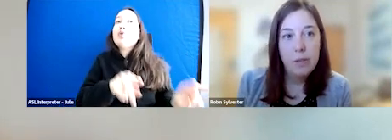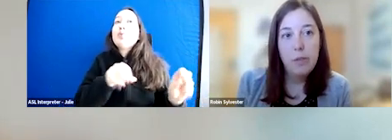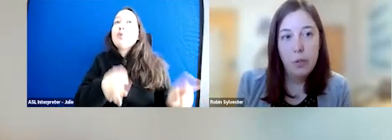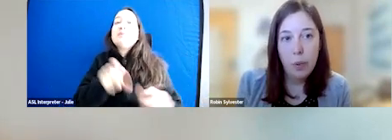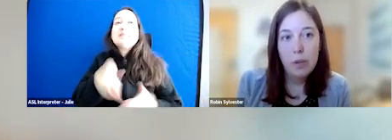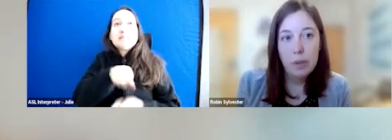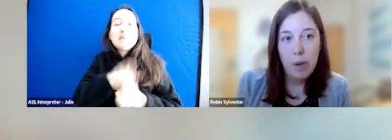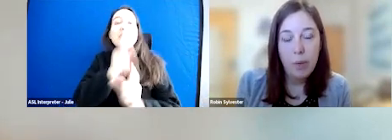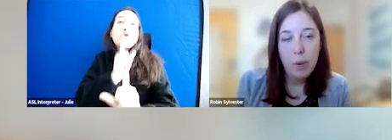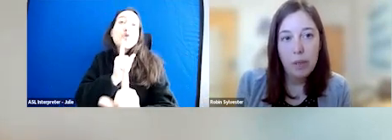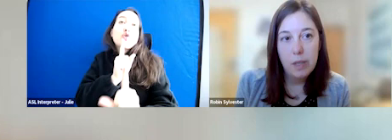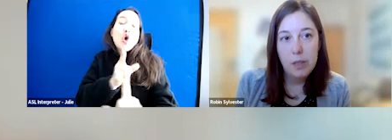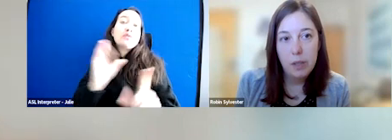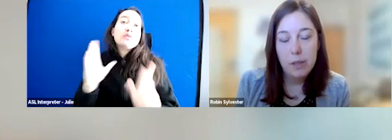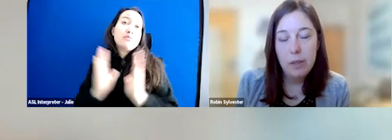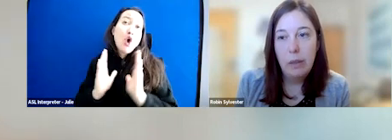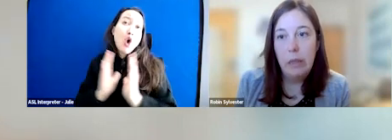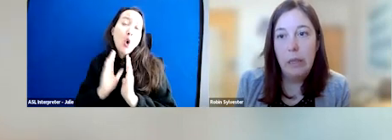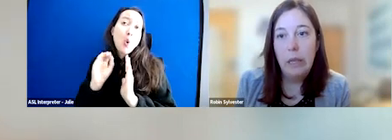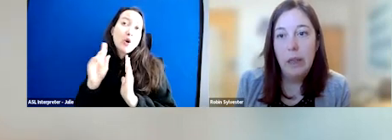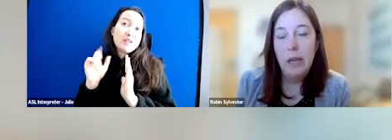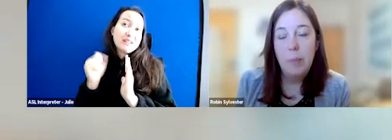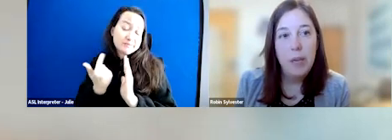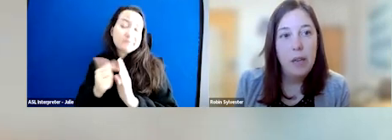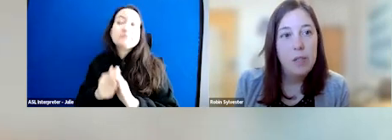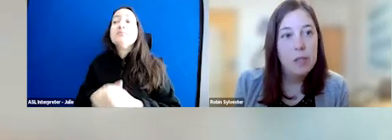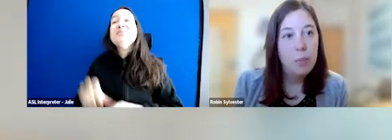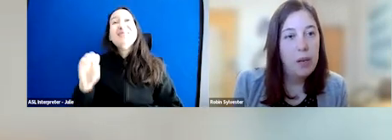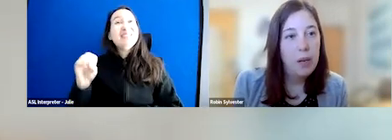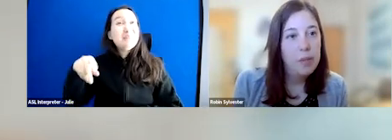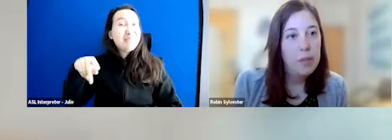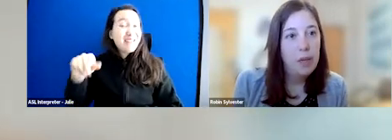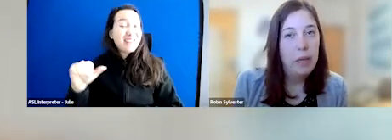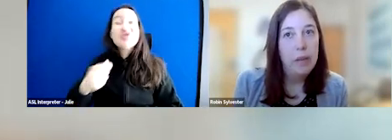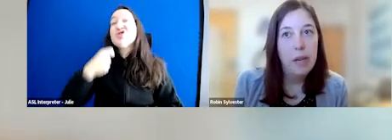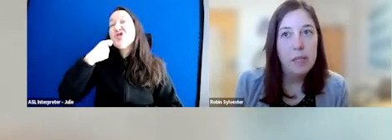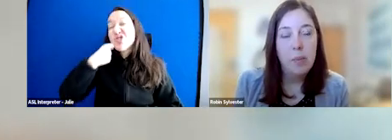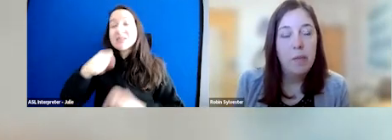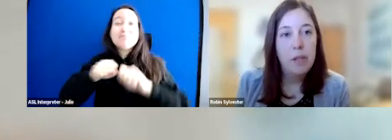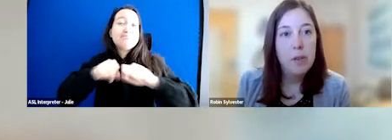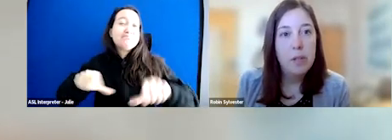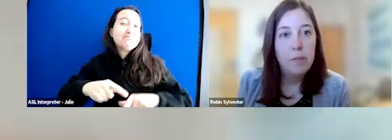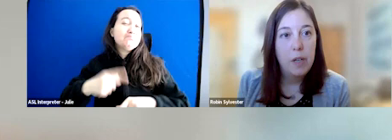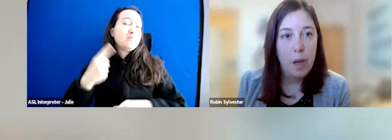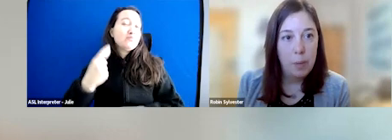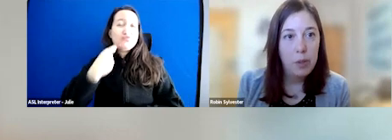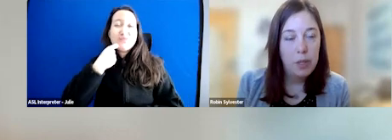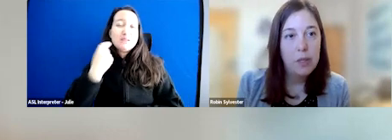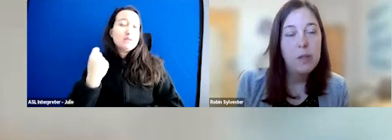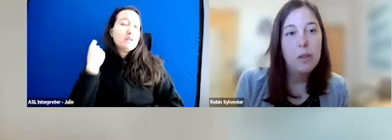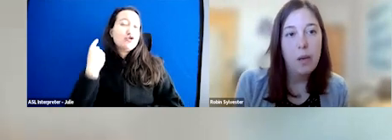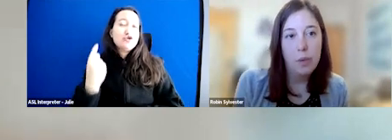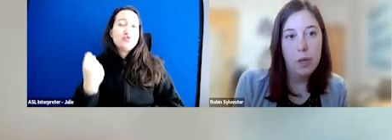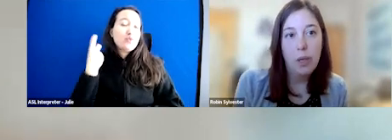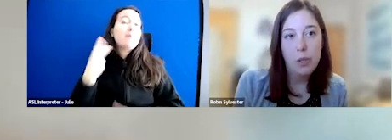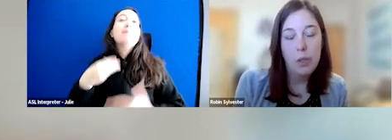targeted towards smaller organizations. The EPA just put out in the last couple of years some funding